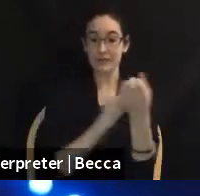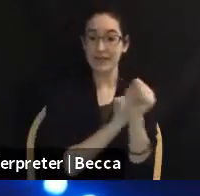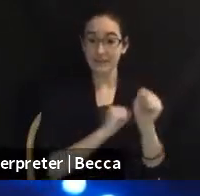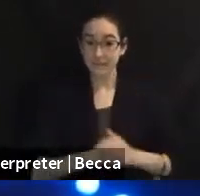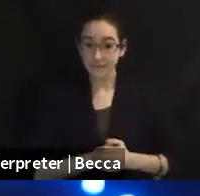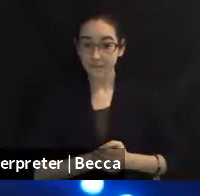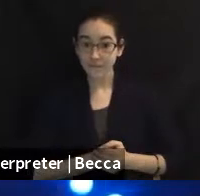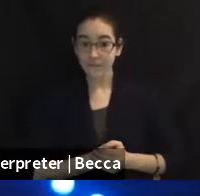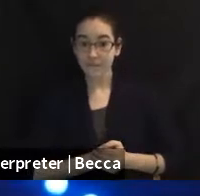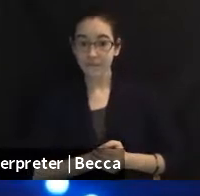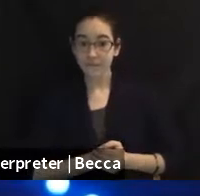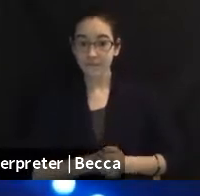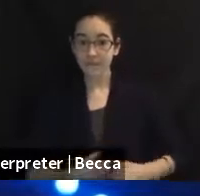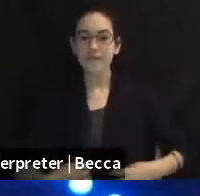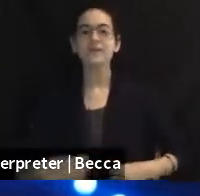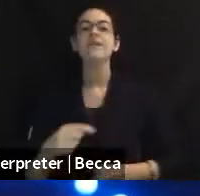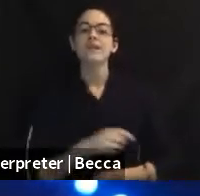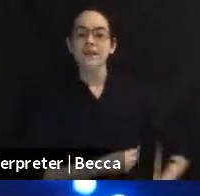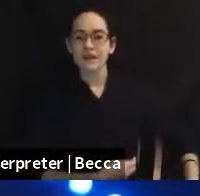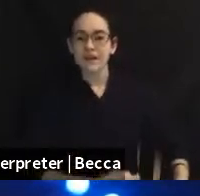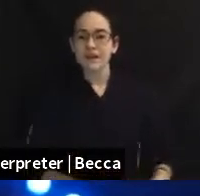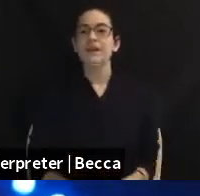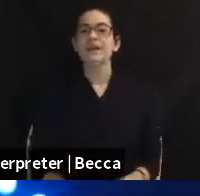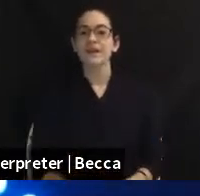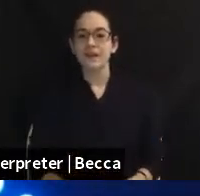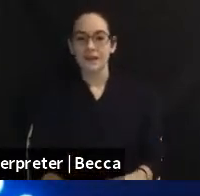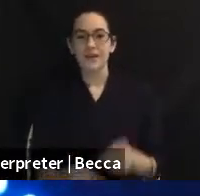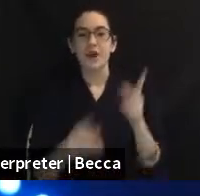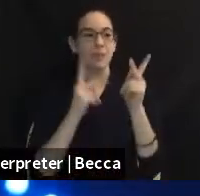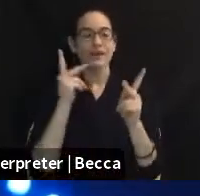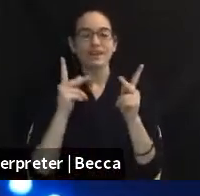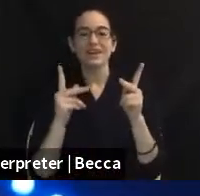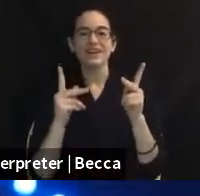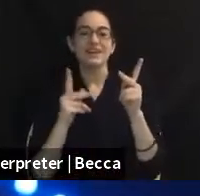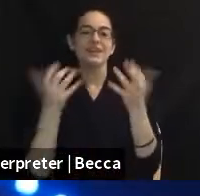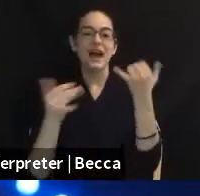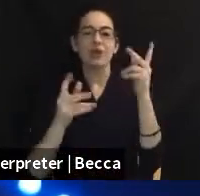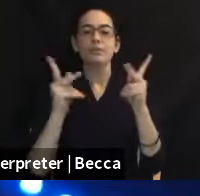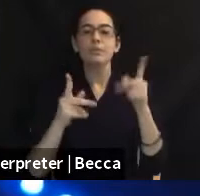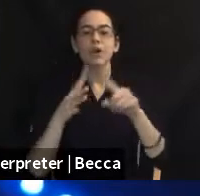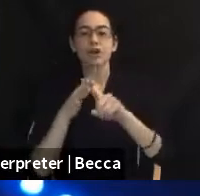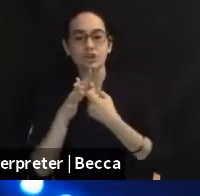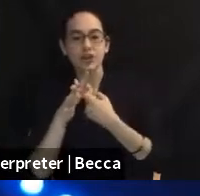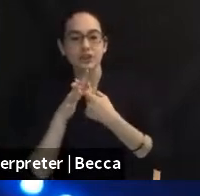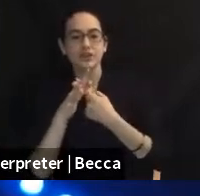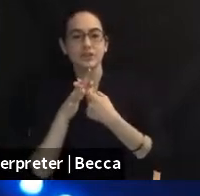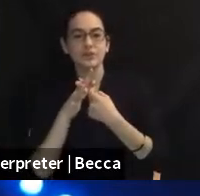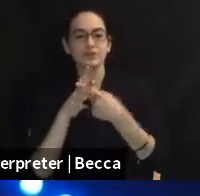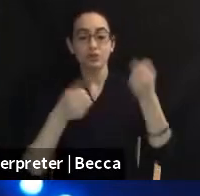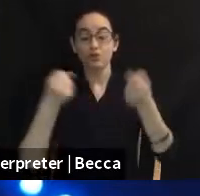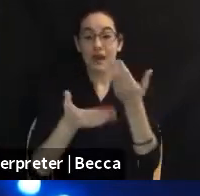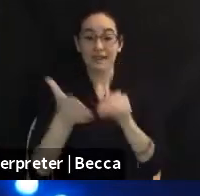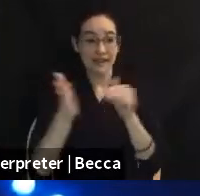stats coming out that as people are leaving their homes, like they forgot to drive over the last year. Any of you felt that when you're driving on the road? You're